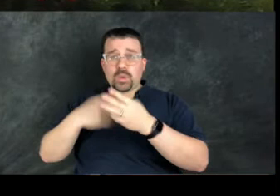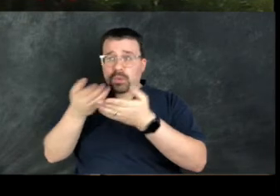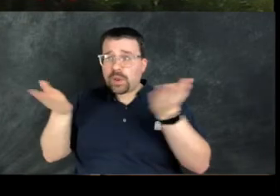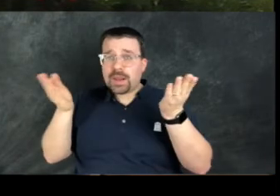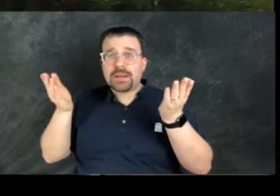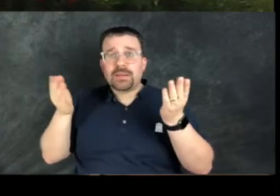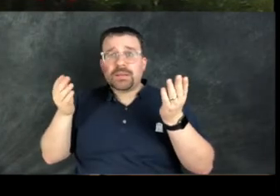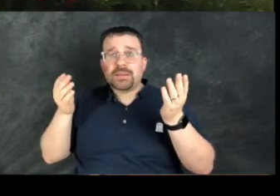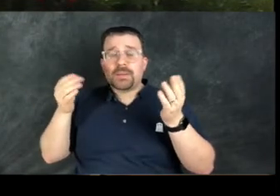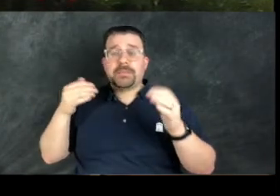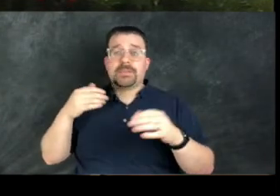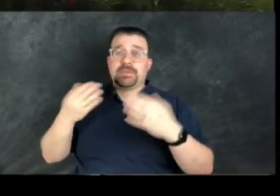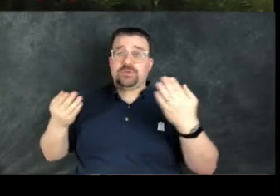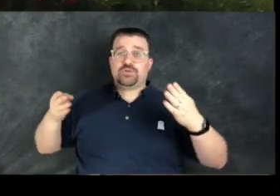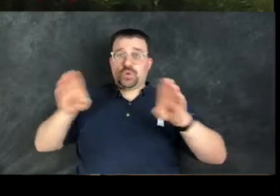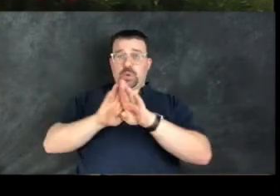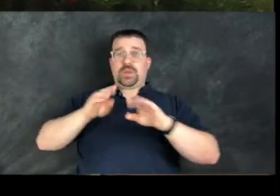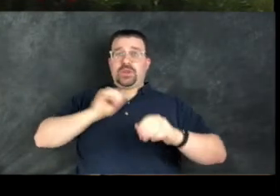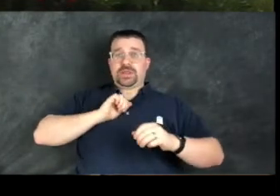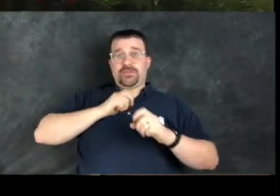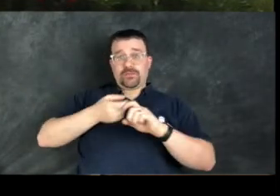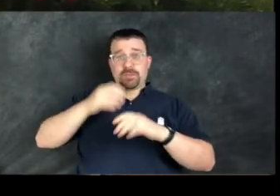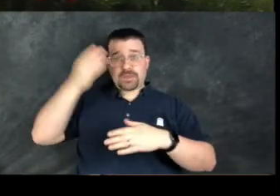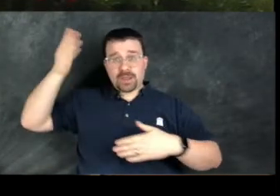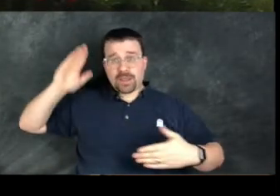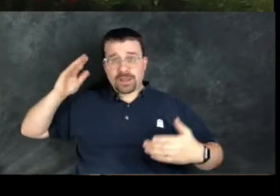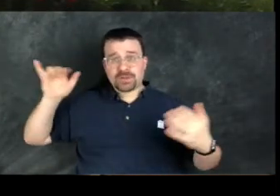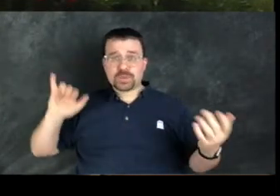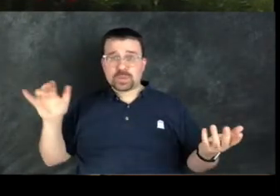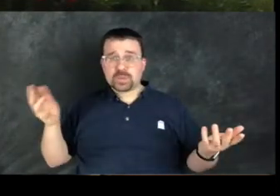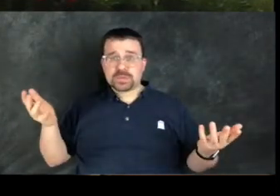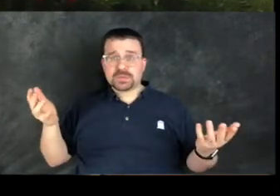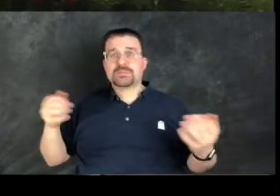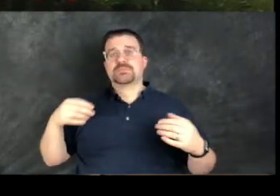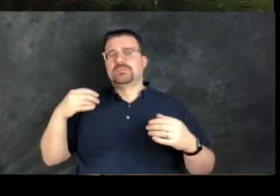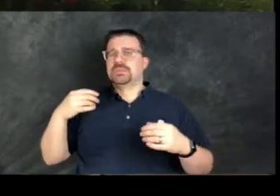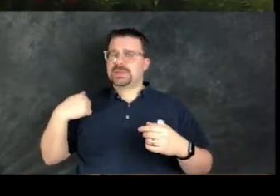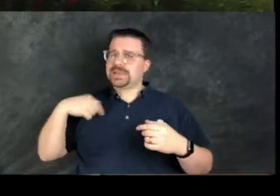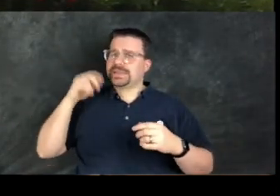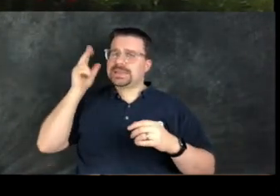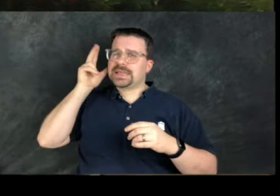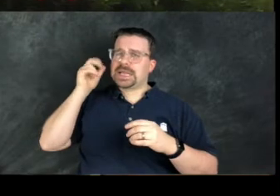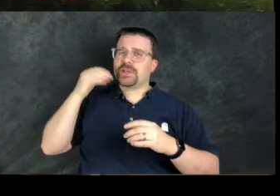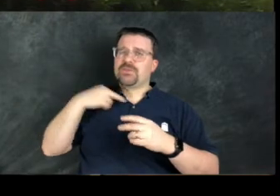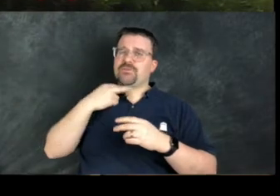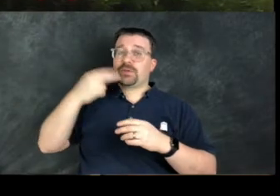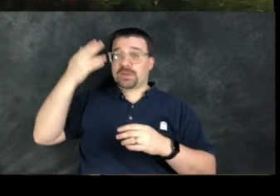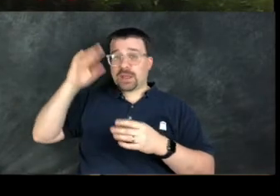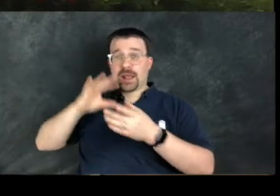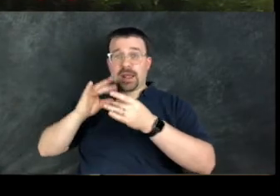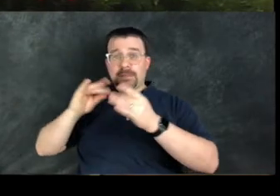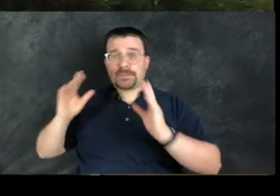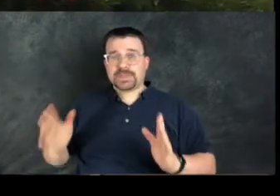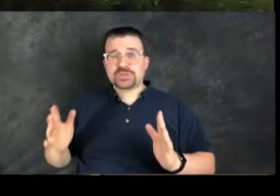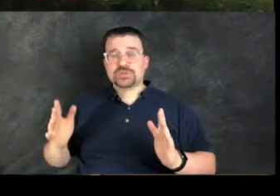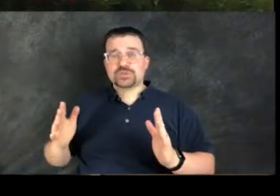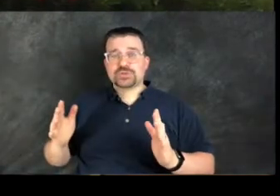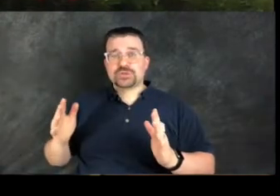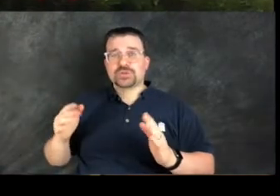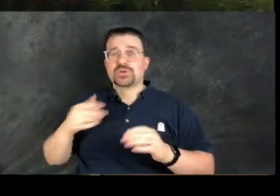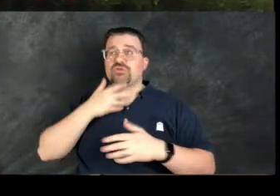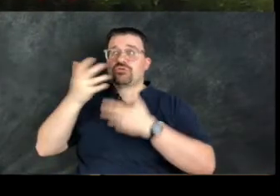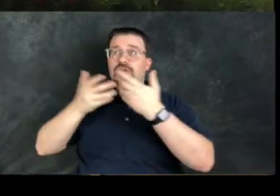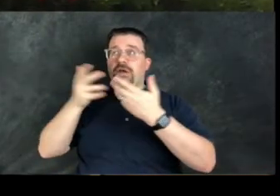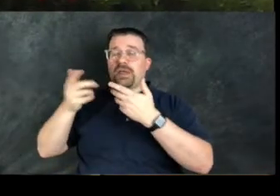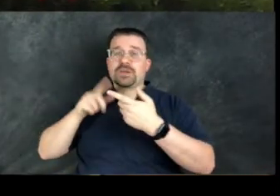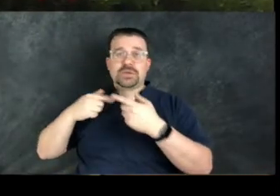from God? If so, let's hear the voice of God's messenger crying out to us from